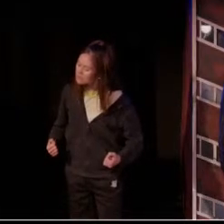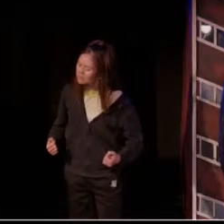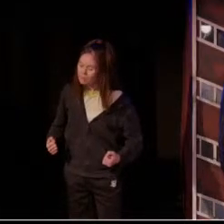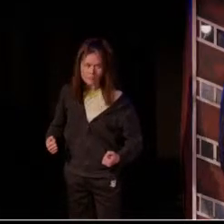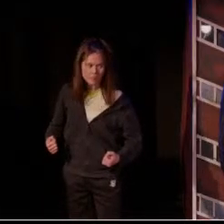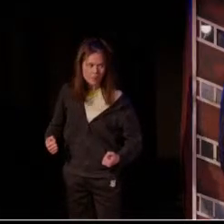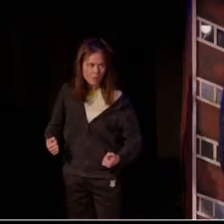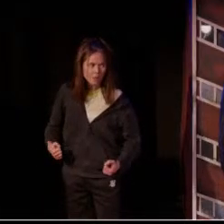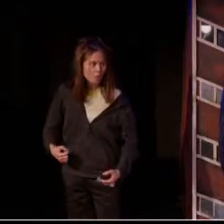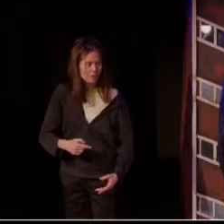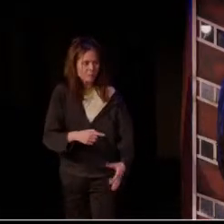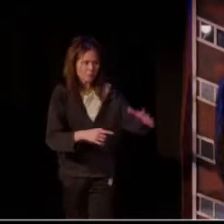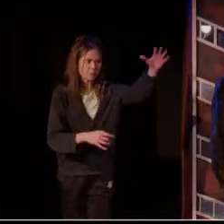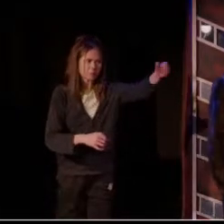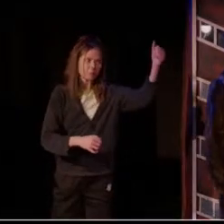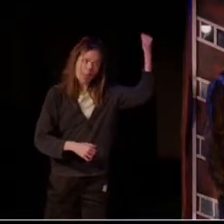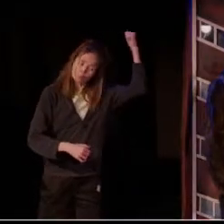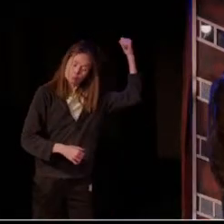Take her out.